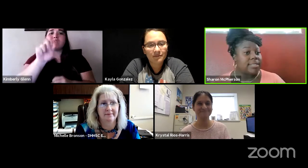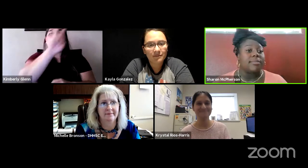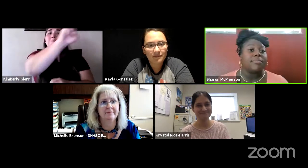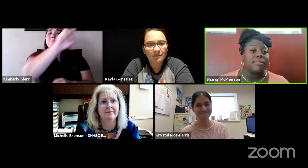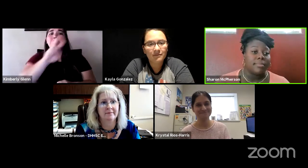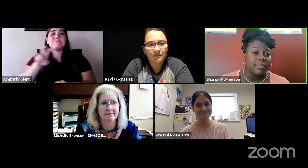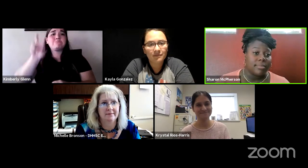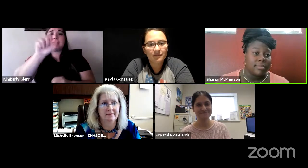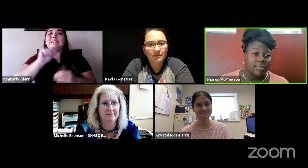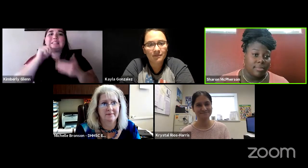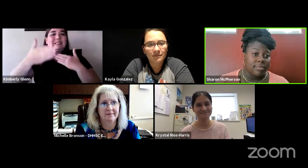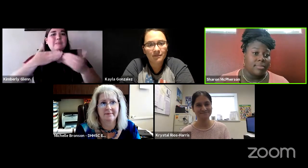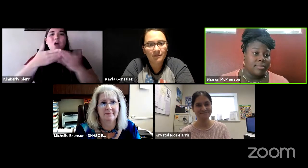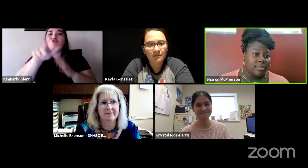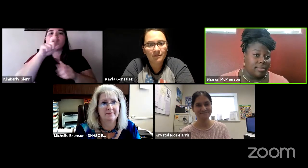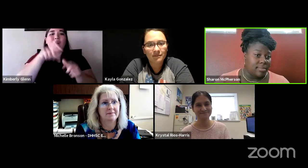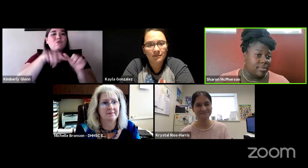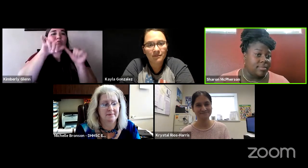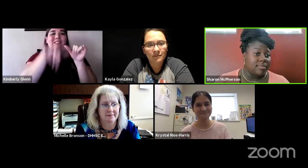and points.